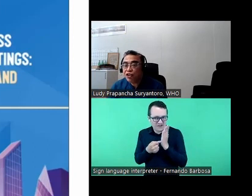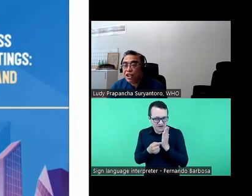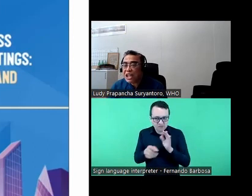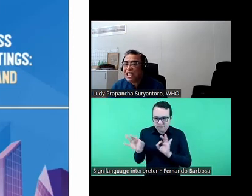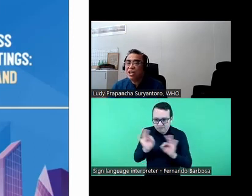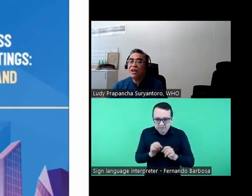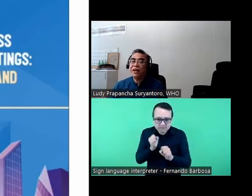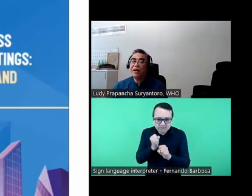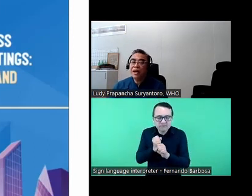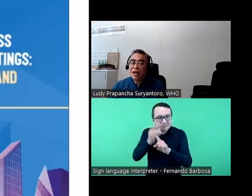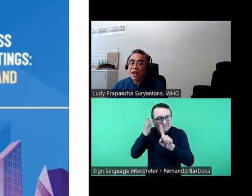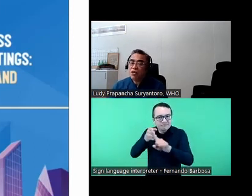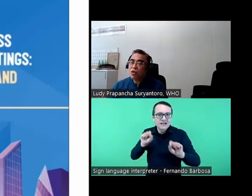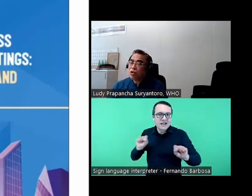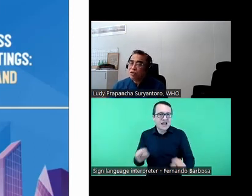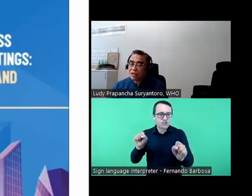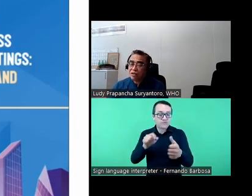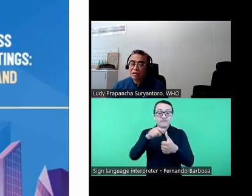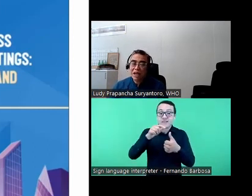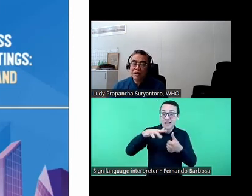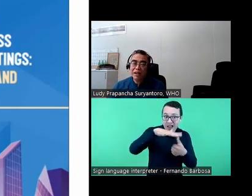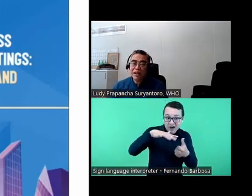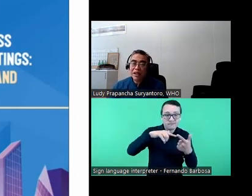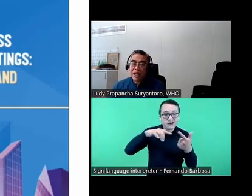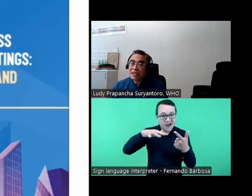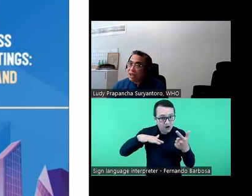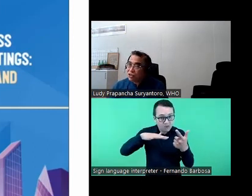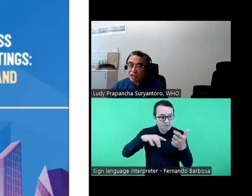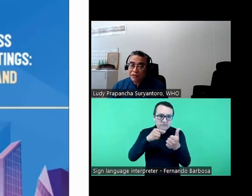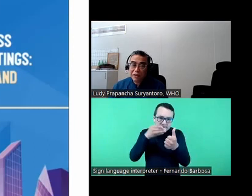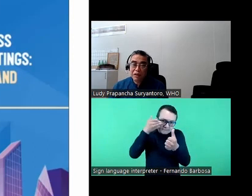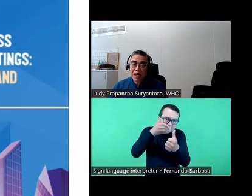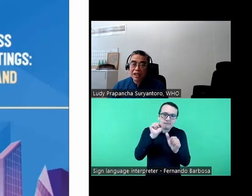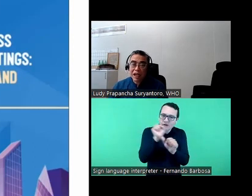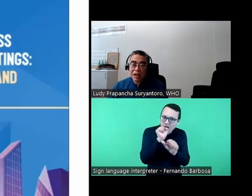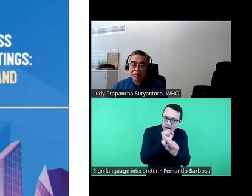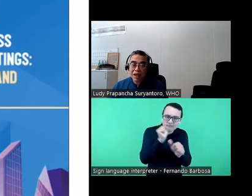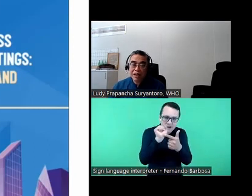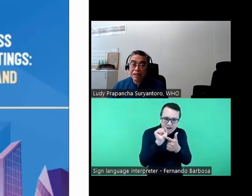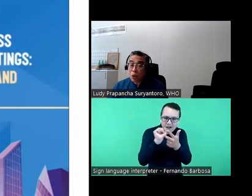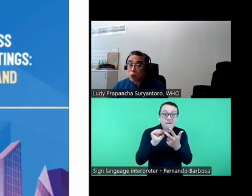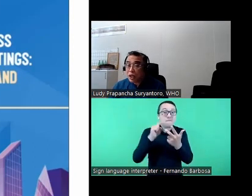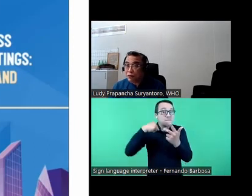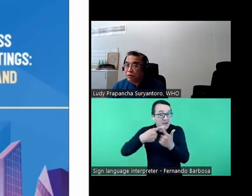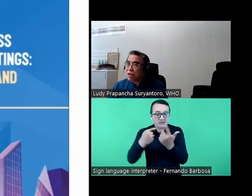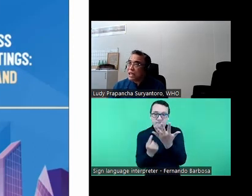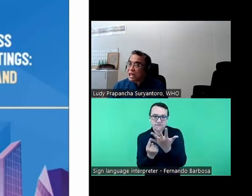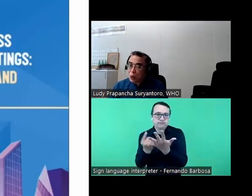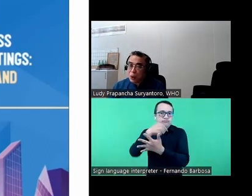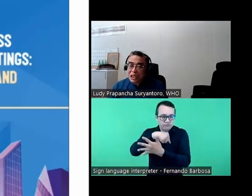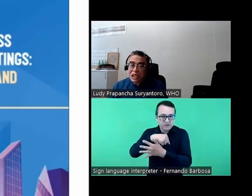and action in each area and also cross-sectoral area at national level and the local